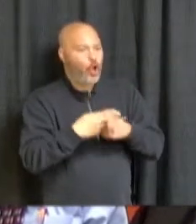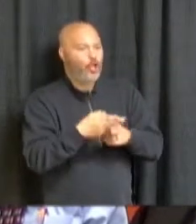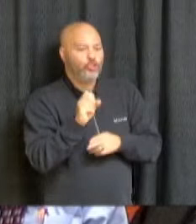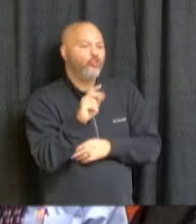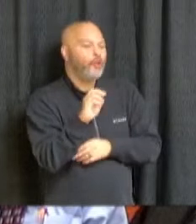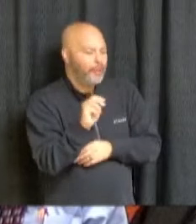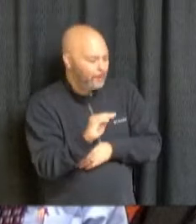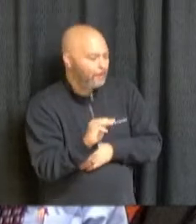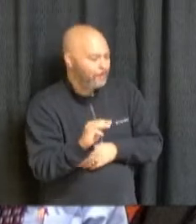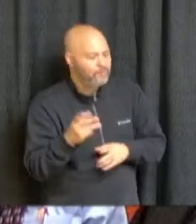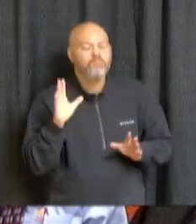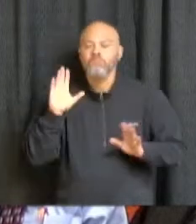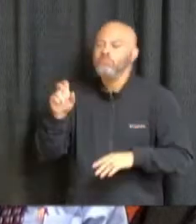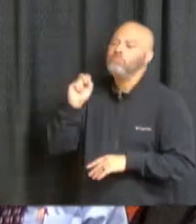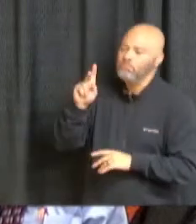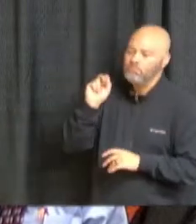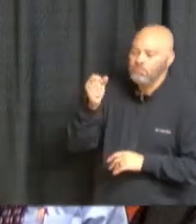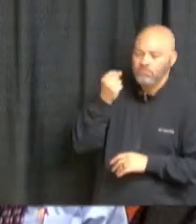okay. Gotcha.